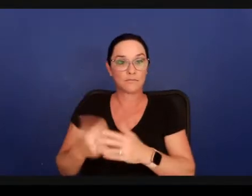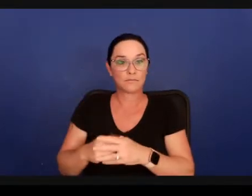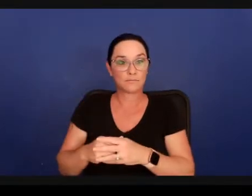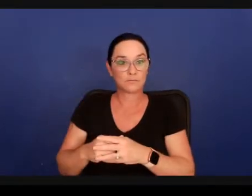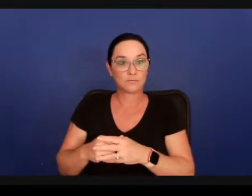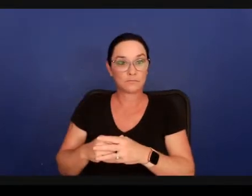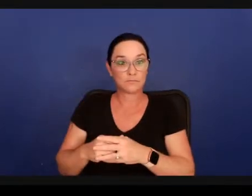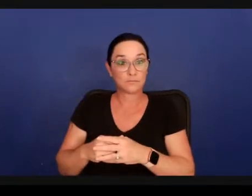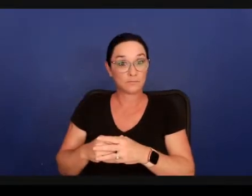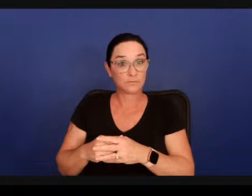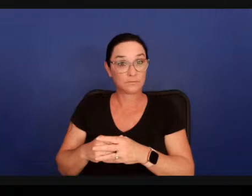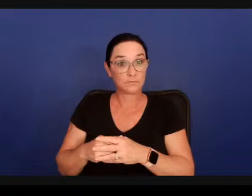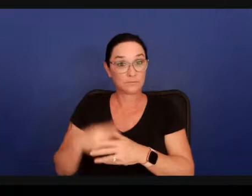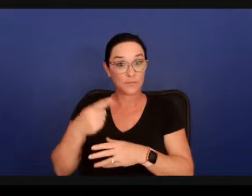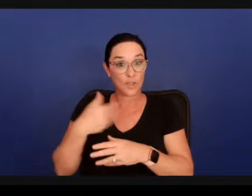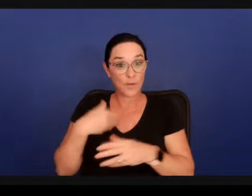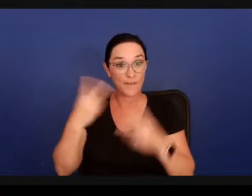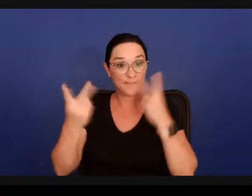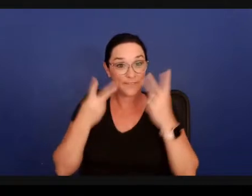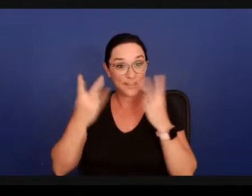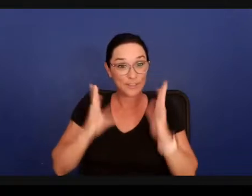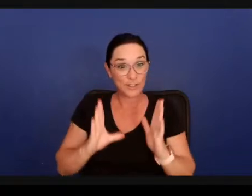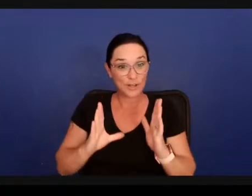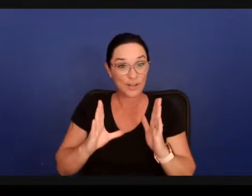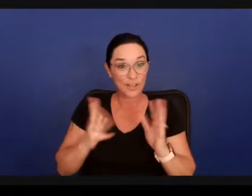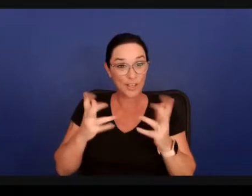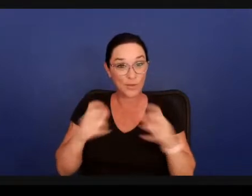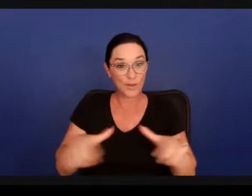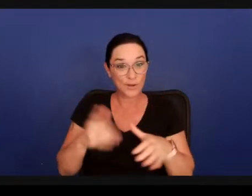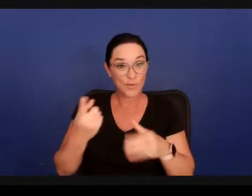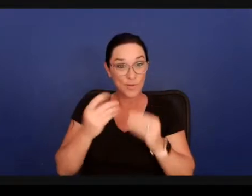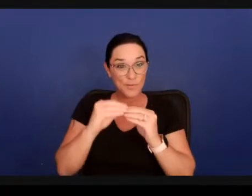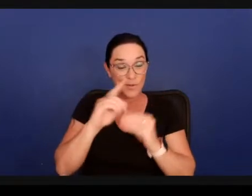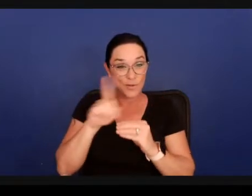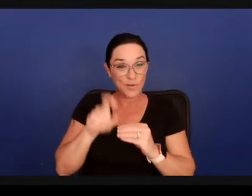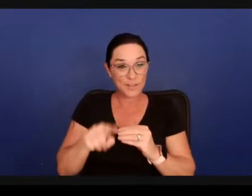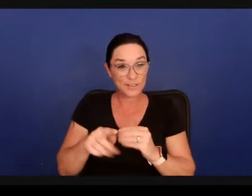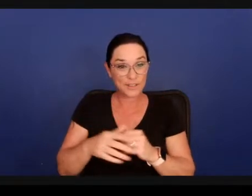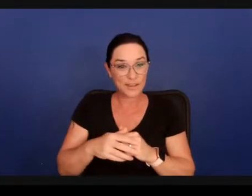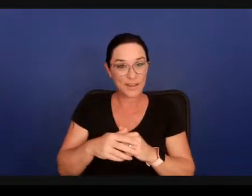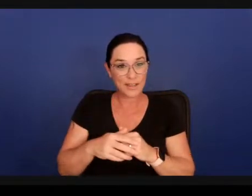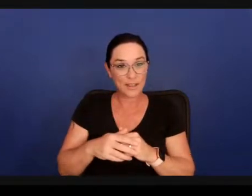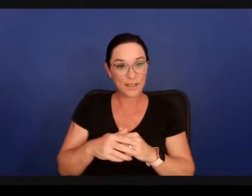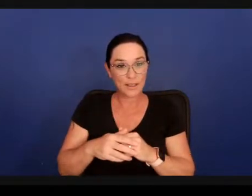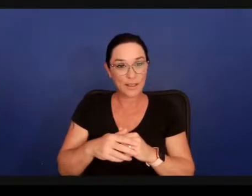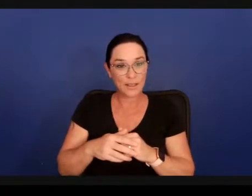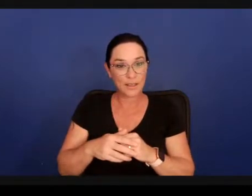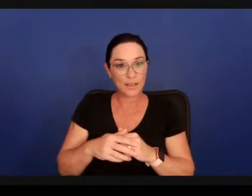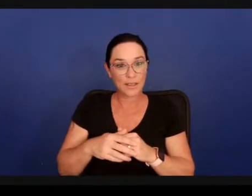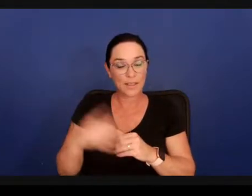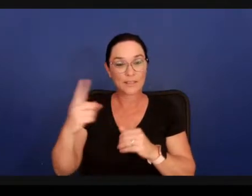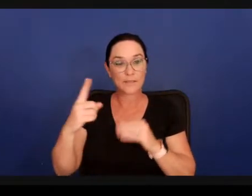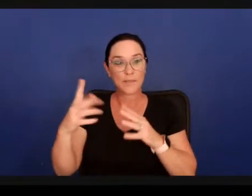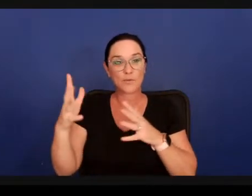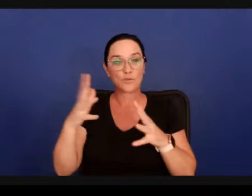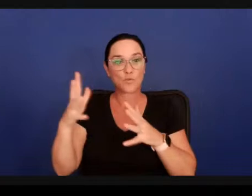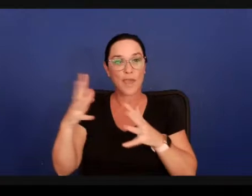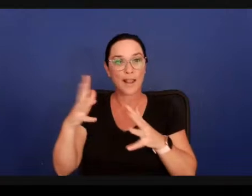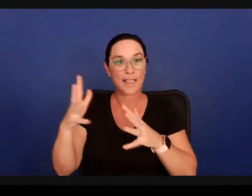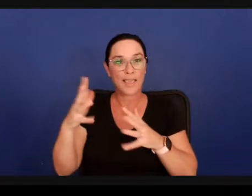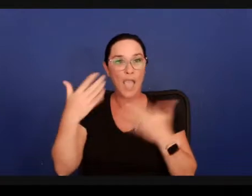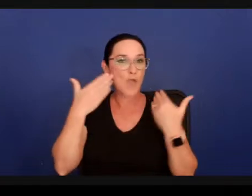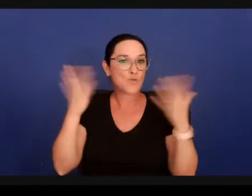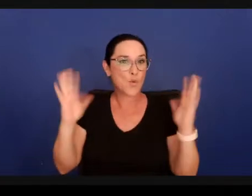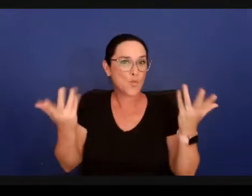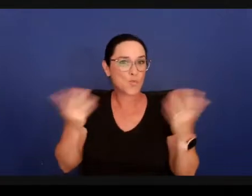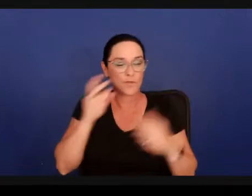sounds like you got a visitor. Want to do one more question? Yeah, I think that was something rattling against the wall at us. Yeah. But yeah. So